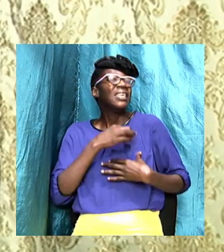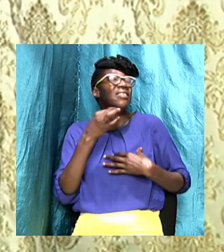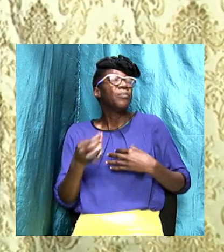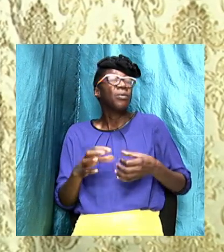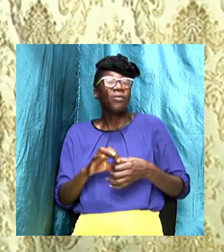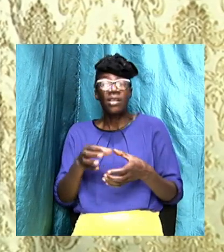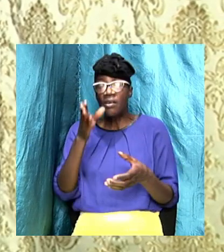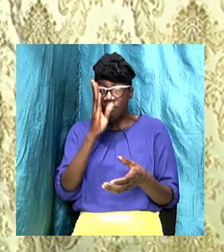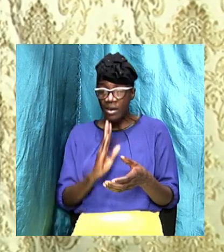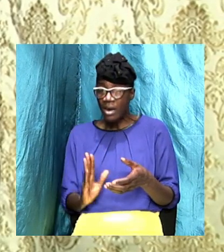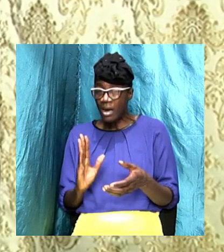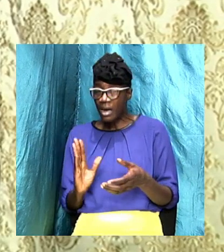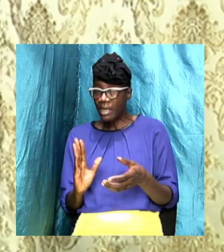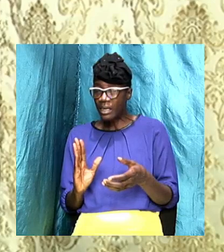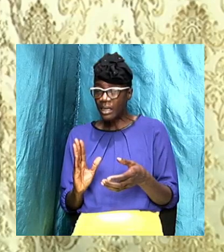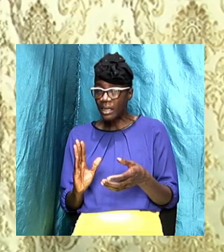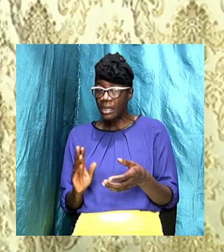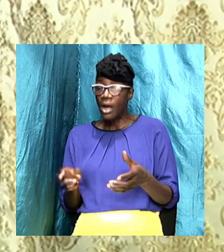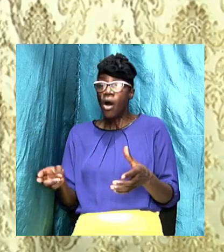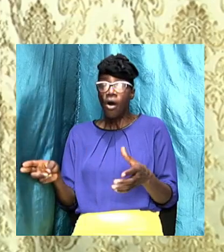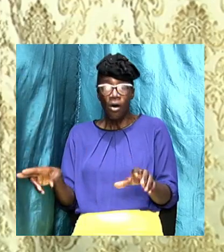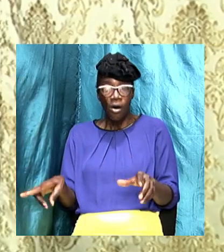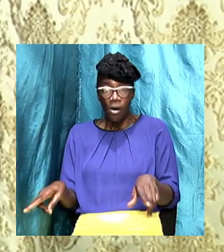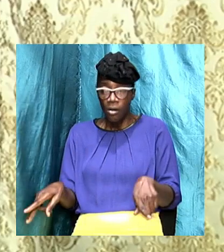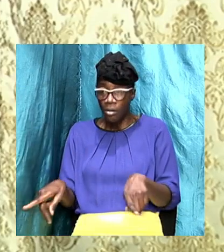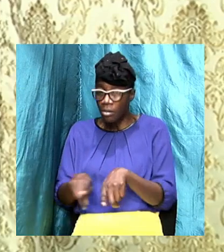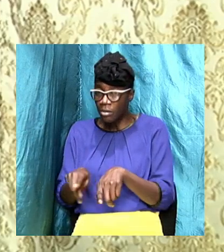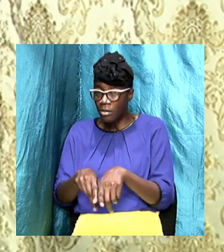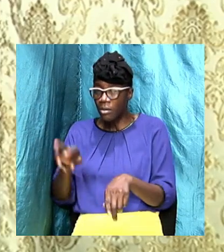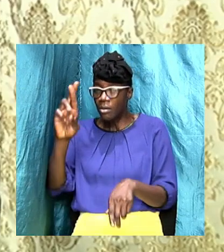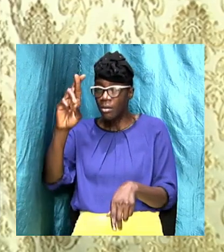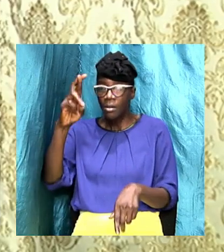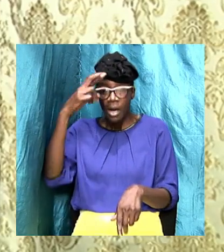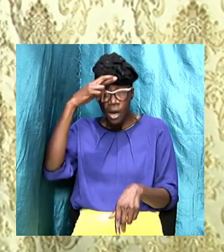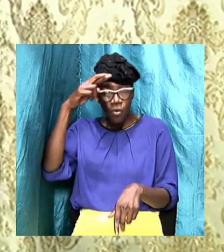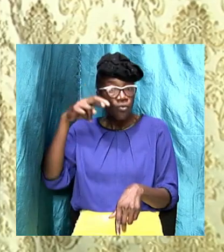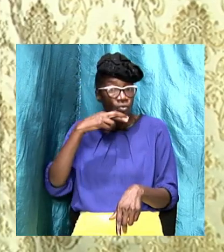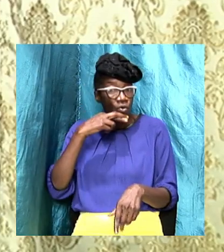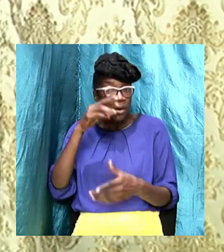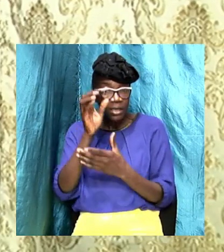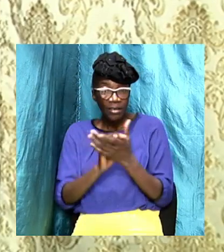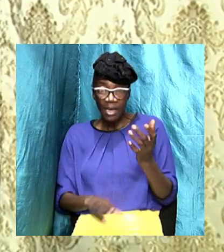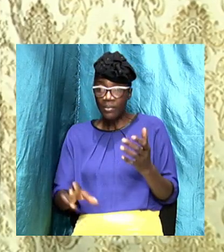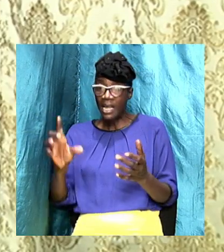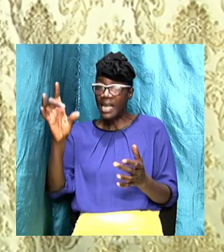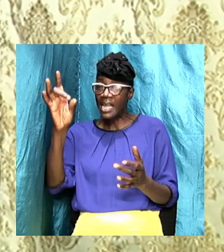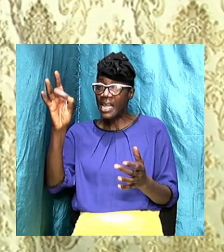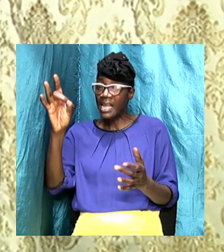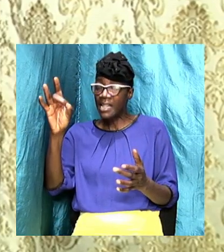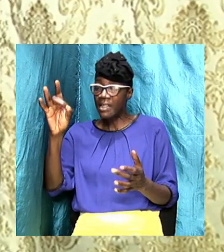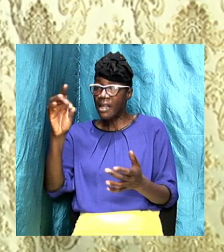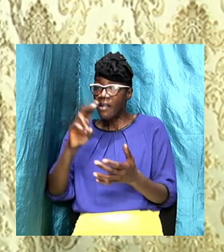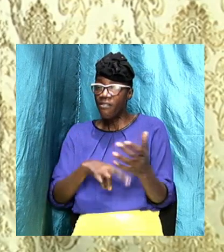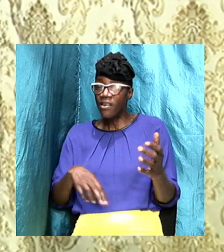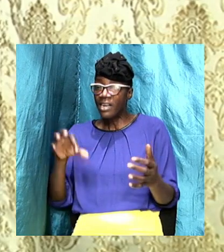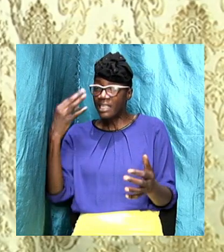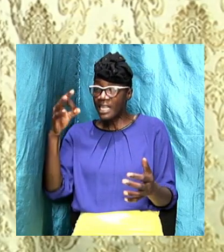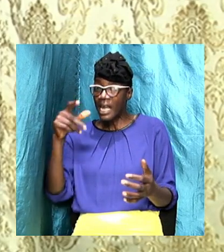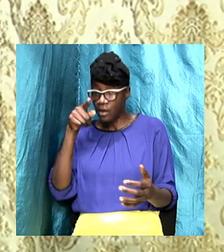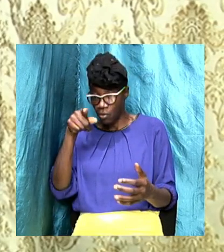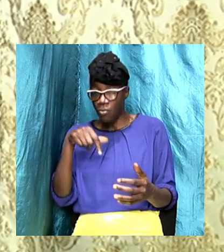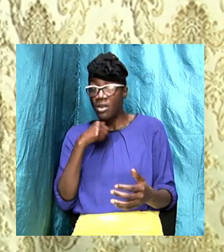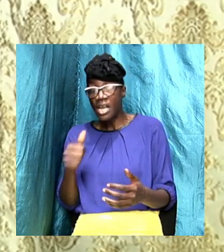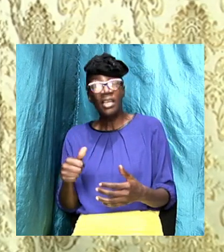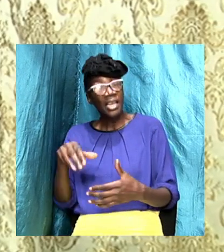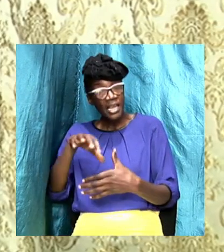of God. We also look at Romans 8, verse 9. But ye are not in the flesh, but in